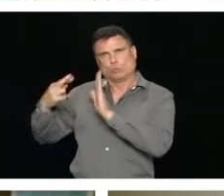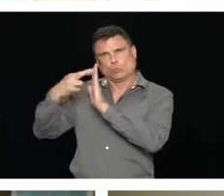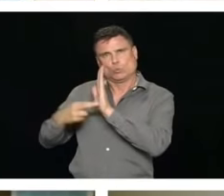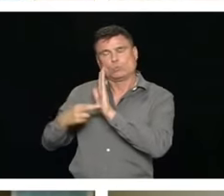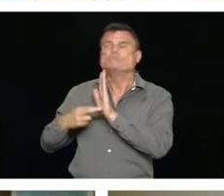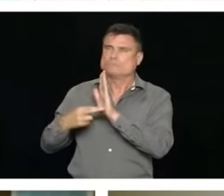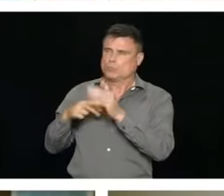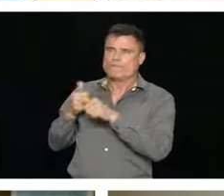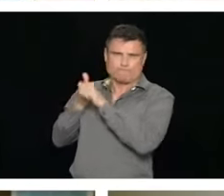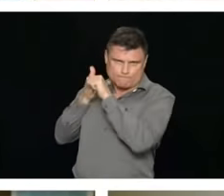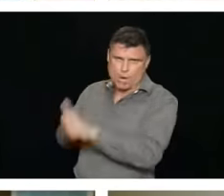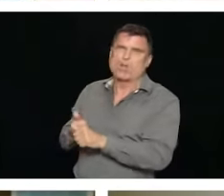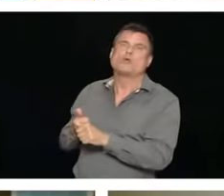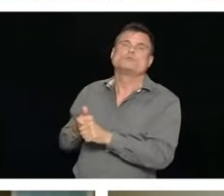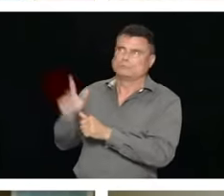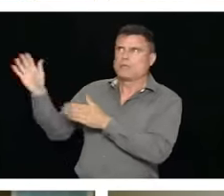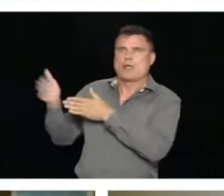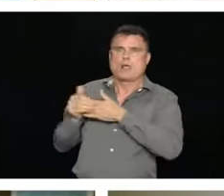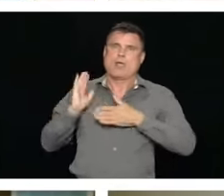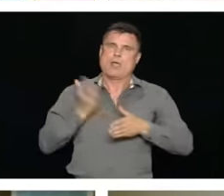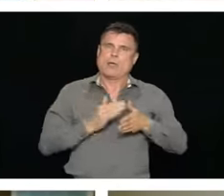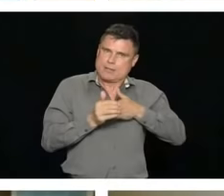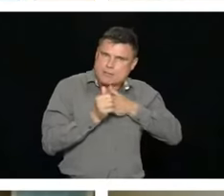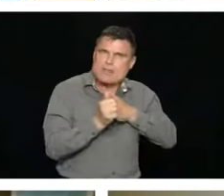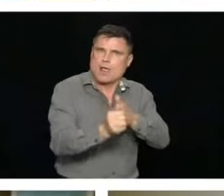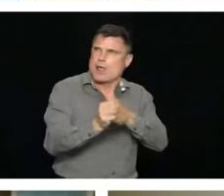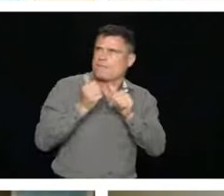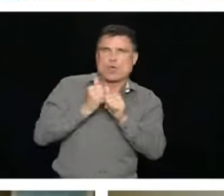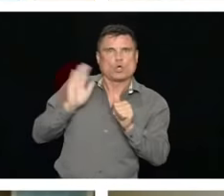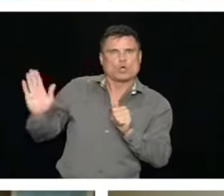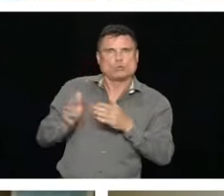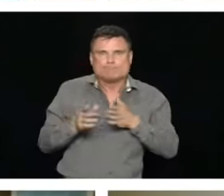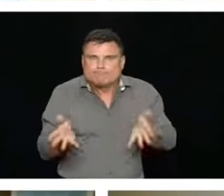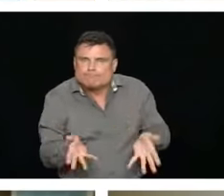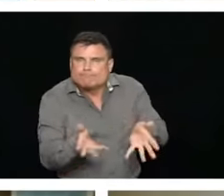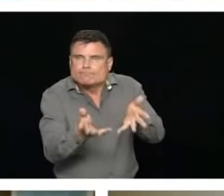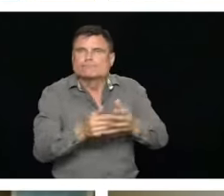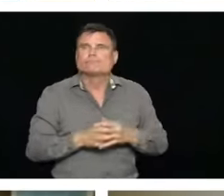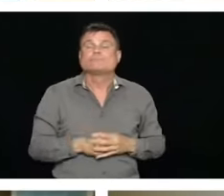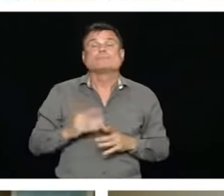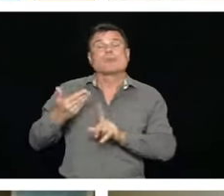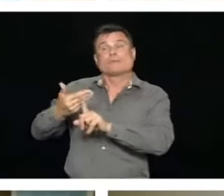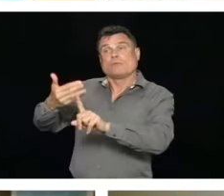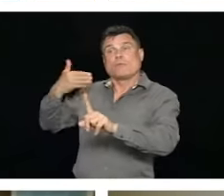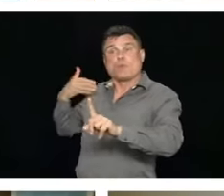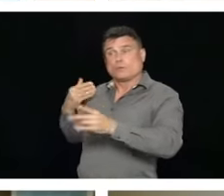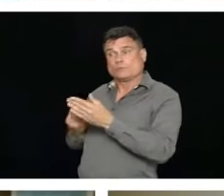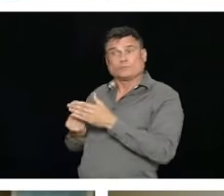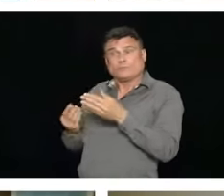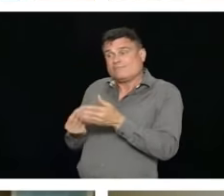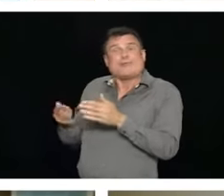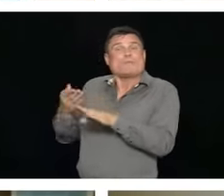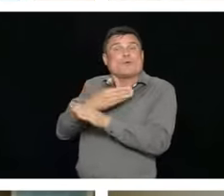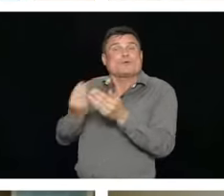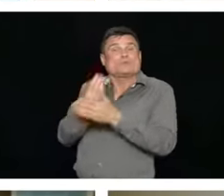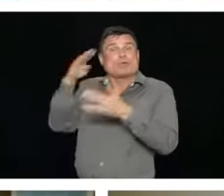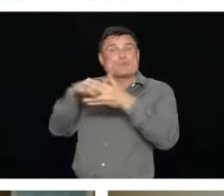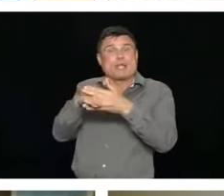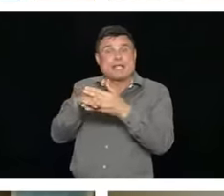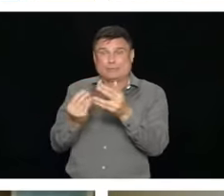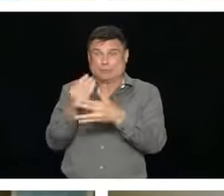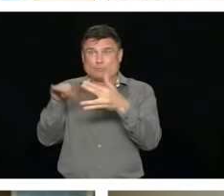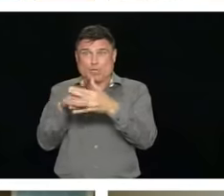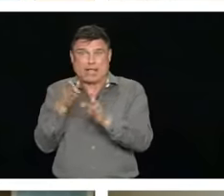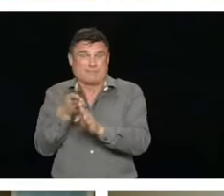was before spring break. There's no question about that. There will be strict health and safety protocols that guide school operations. It will look different, and it